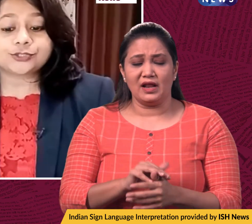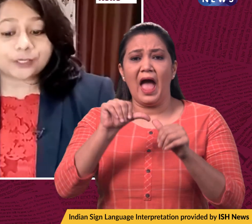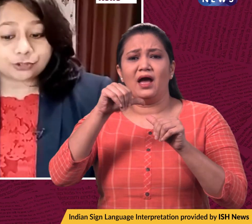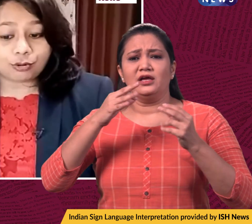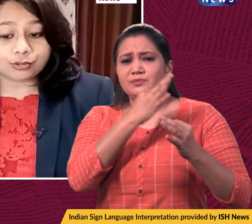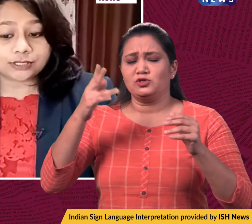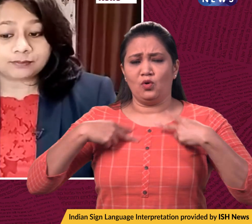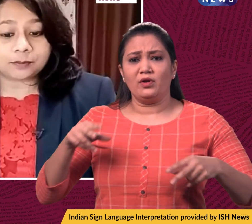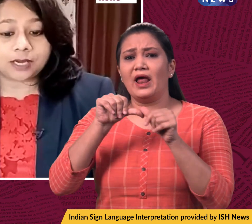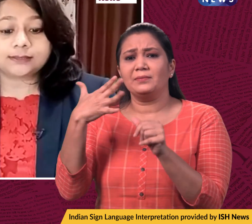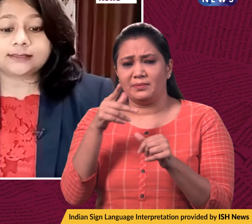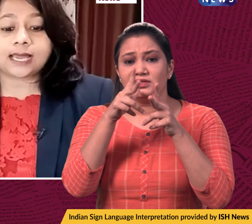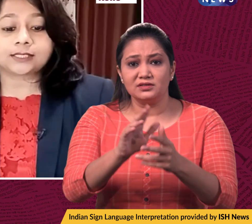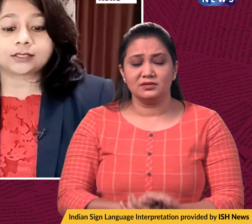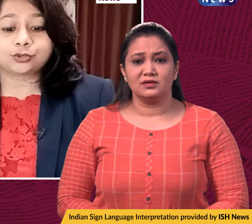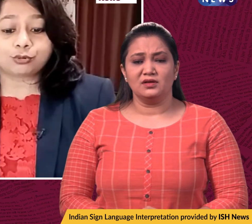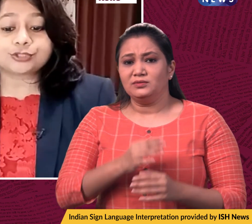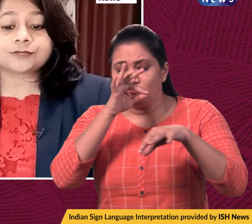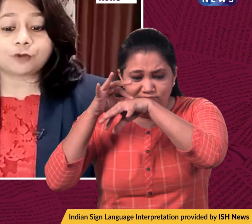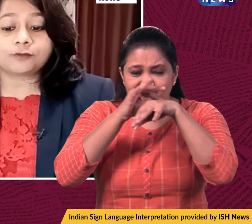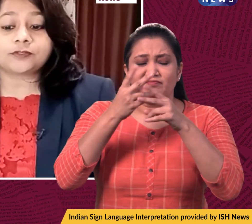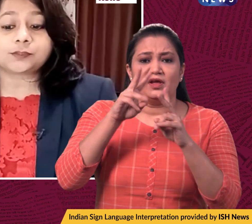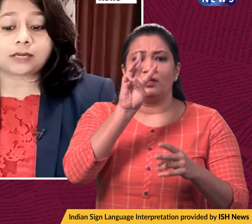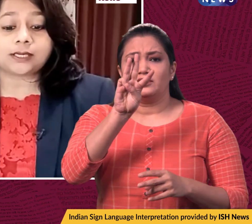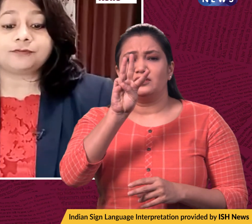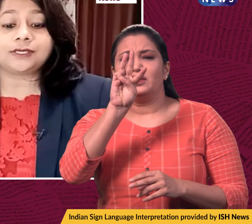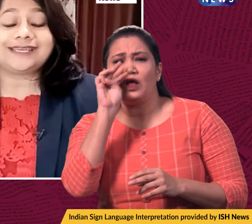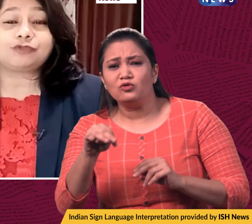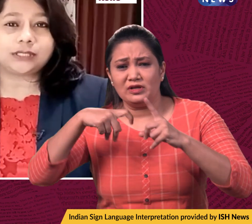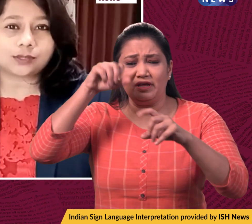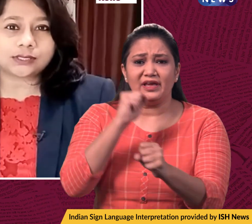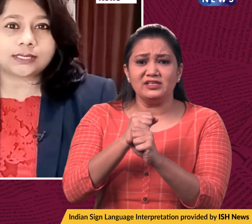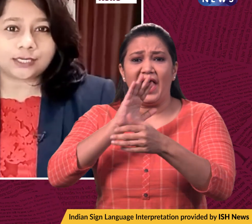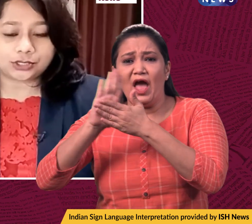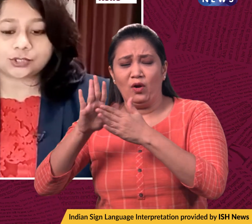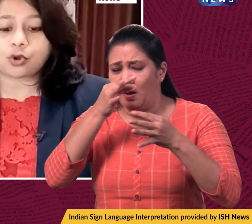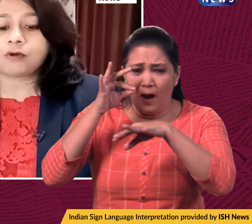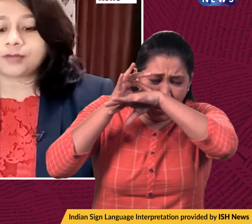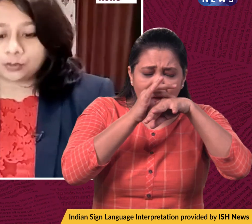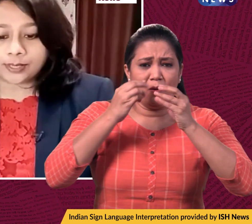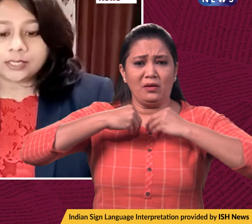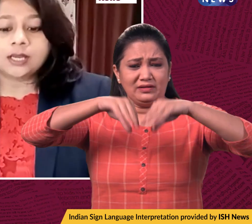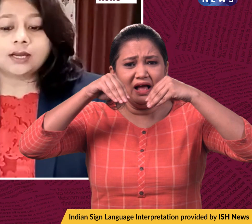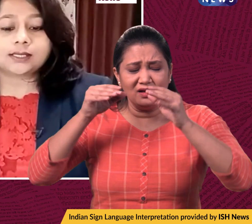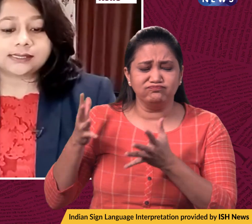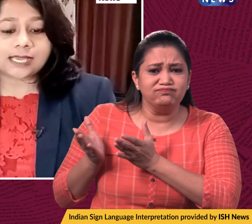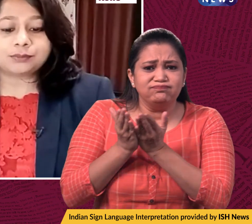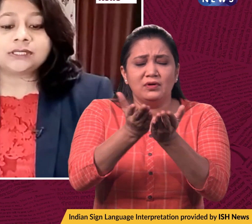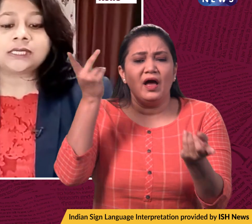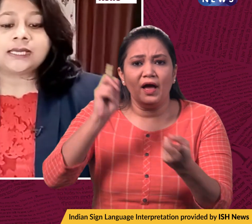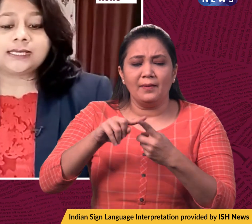has told a special court in Ahmedabad that those involved in the smuggling of nearly 3,000 kgs of heroin,